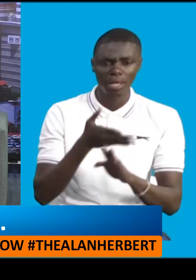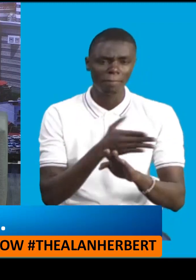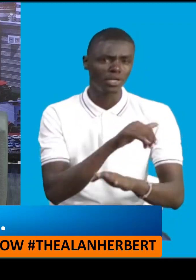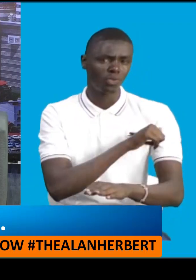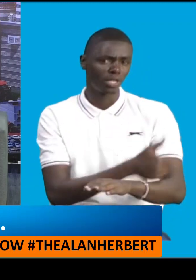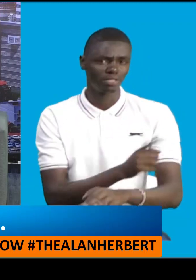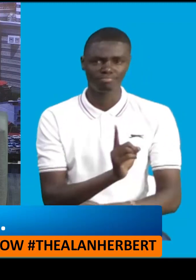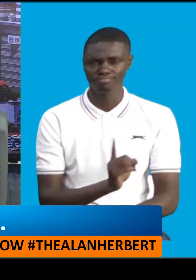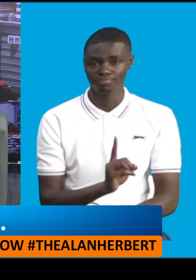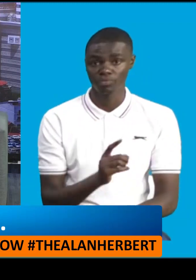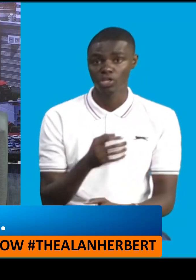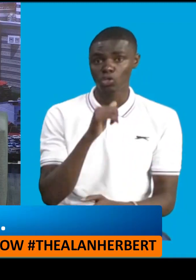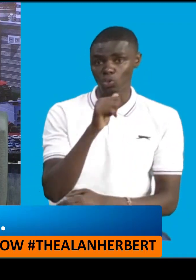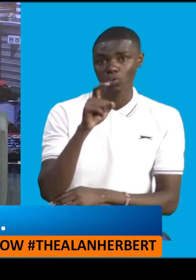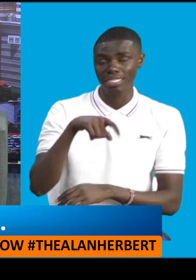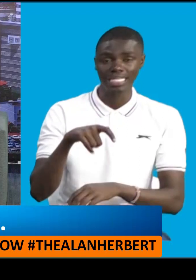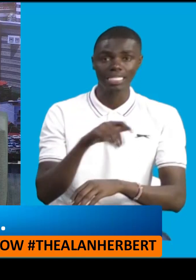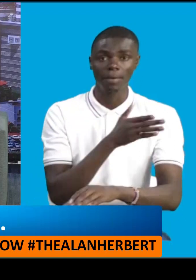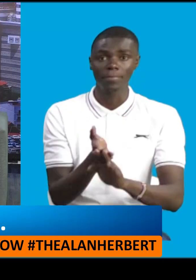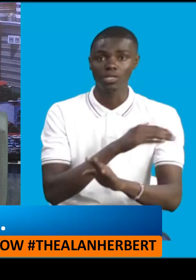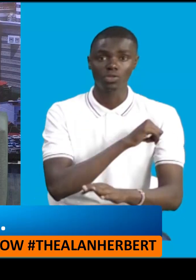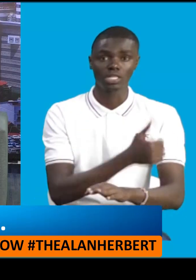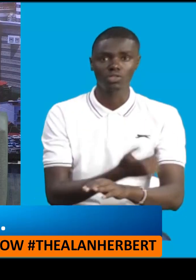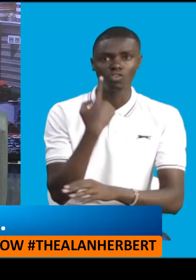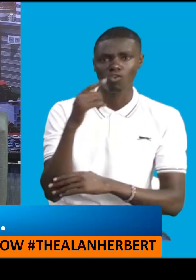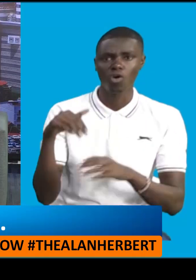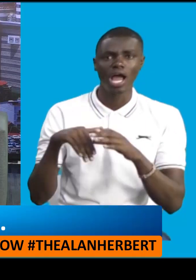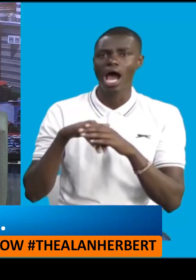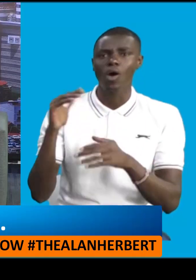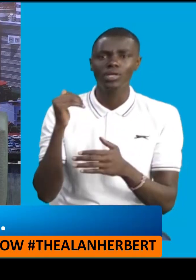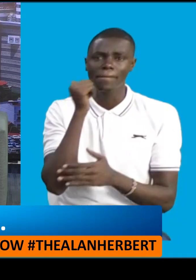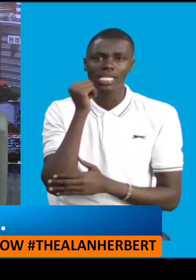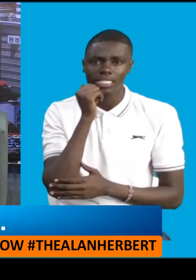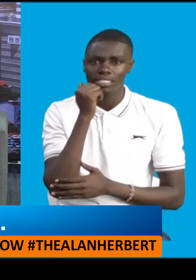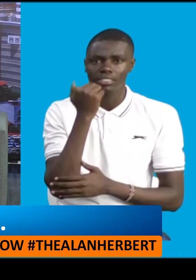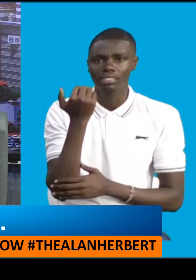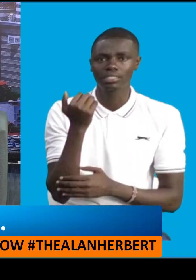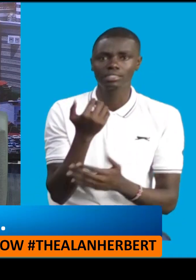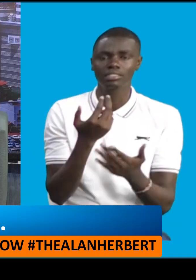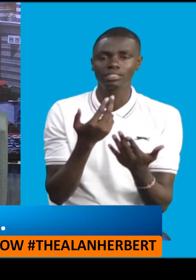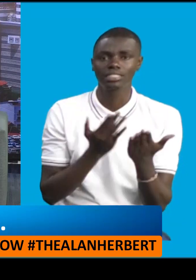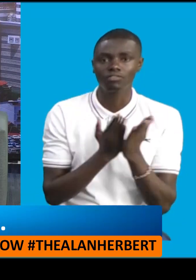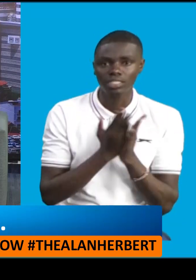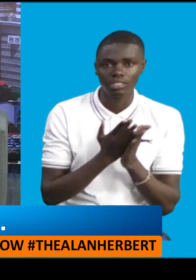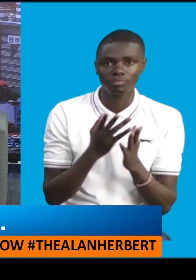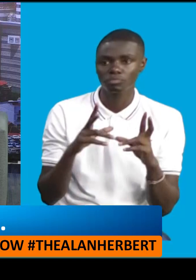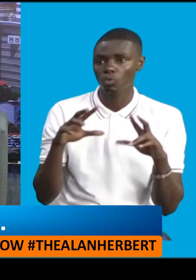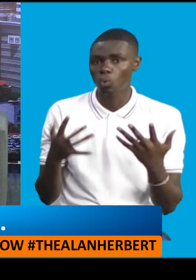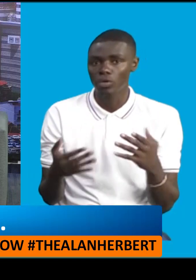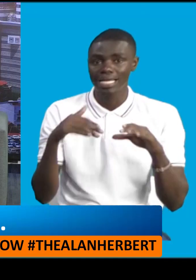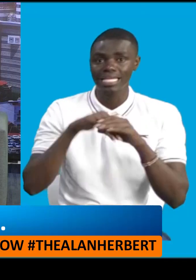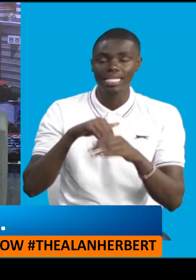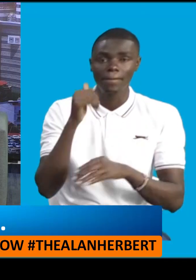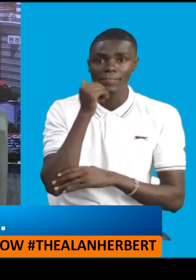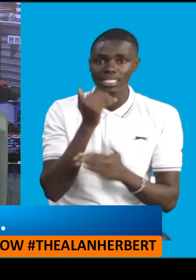require Pre-authorization. That you don't require pre-authorization for outpatient services. You don't require pre-authorization